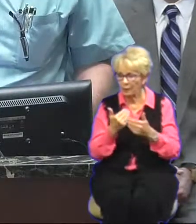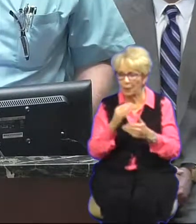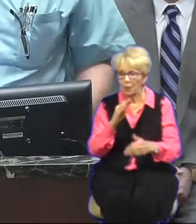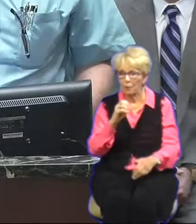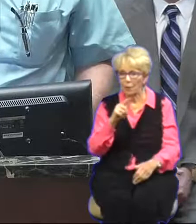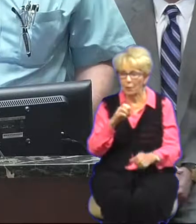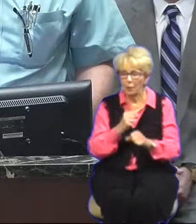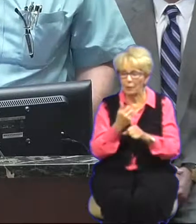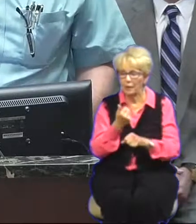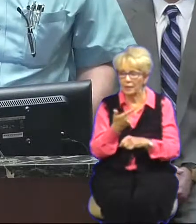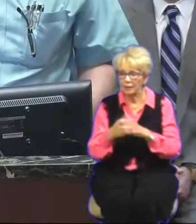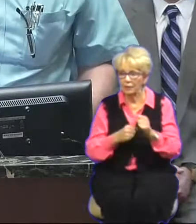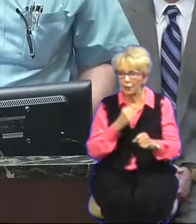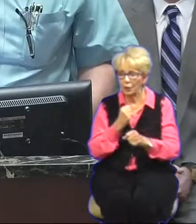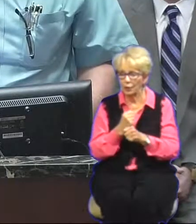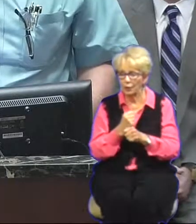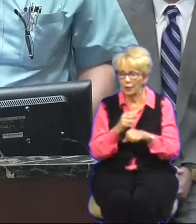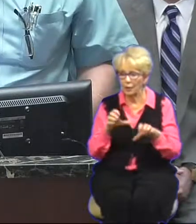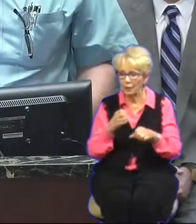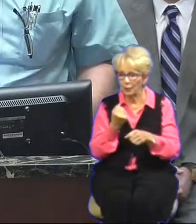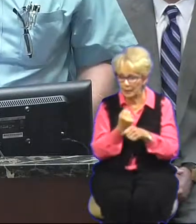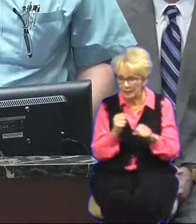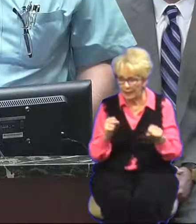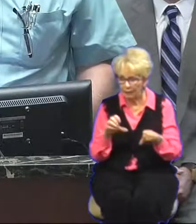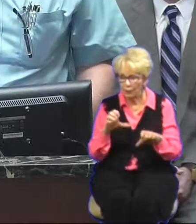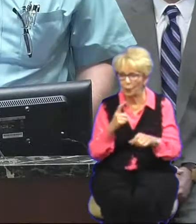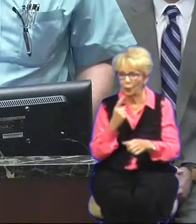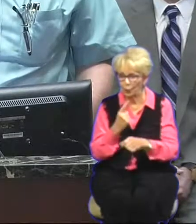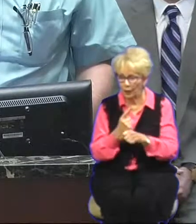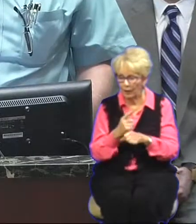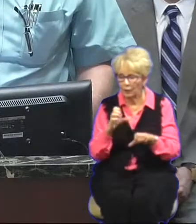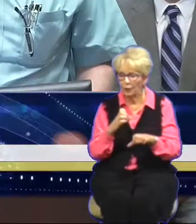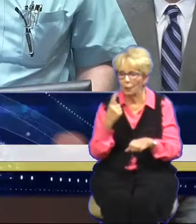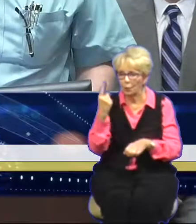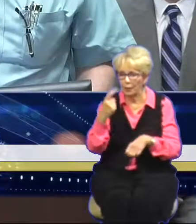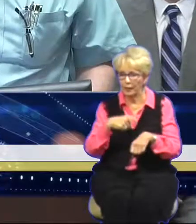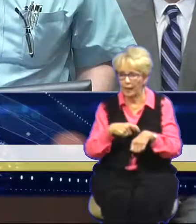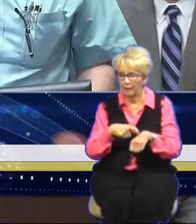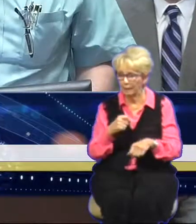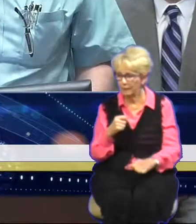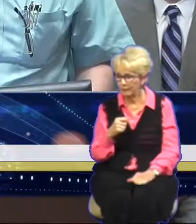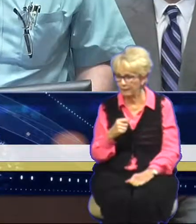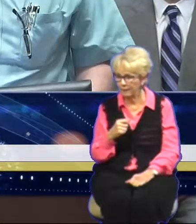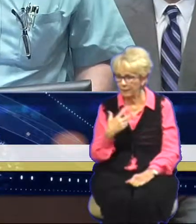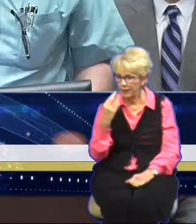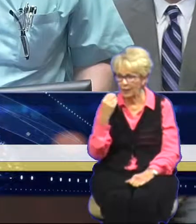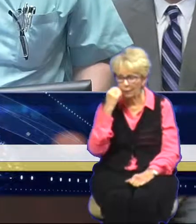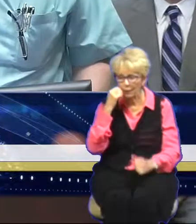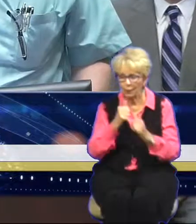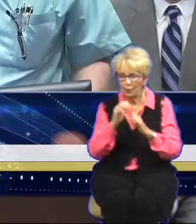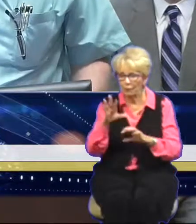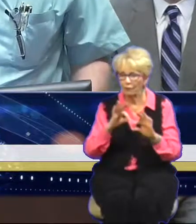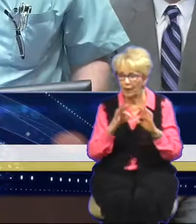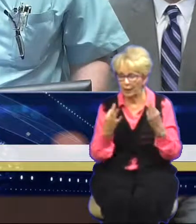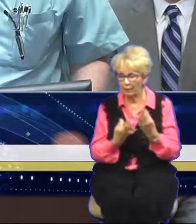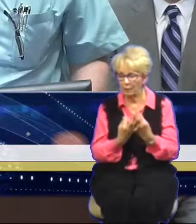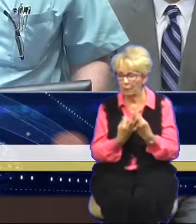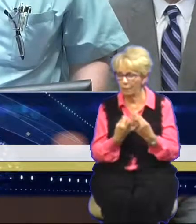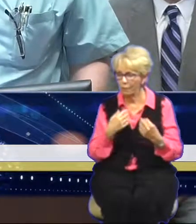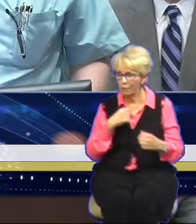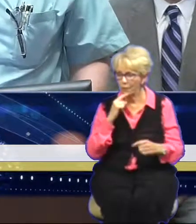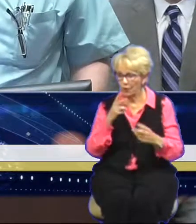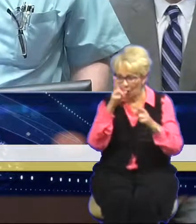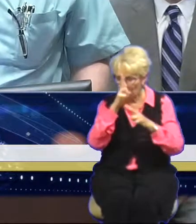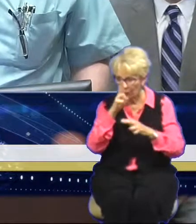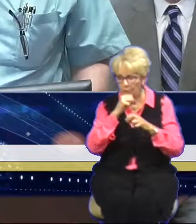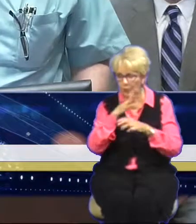created several years ago: do it safe, do it right, do it one time, so you can go home and be with your families. I'm truly